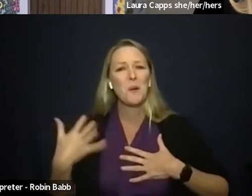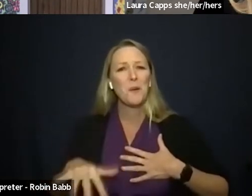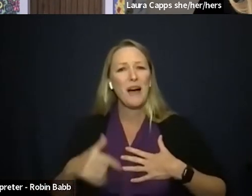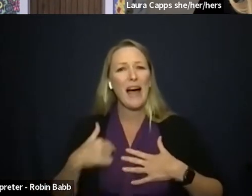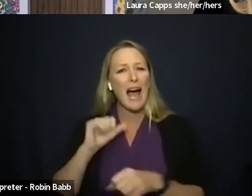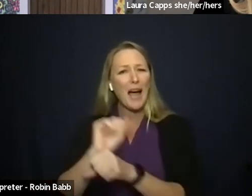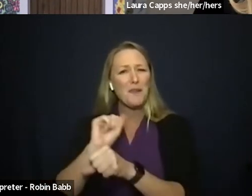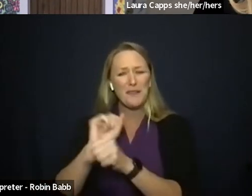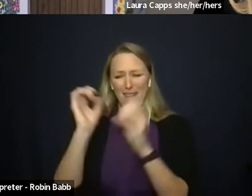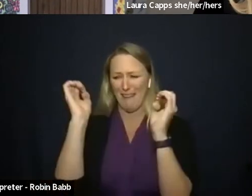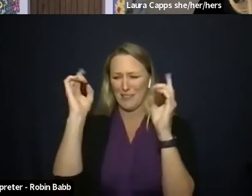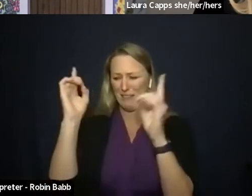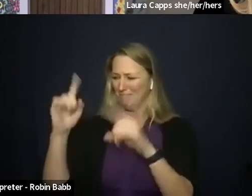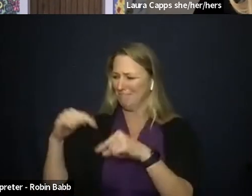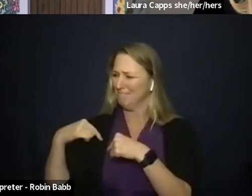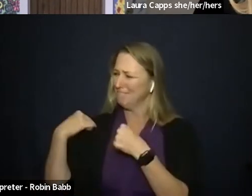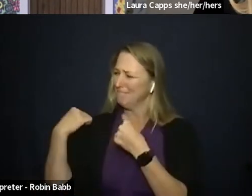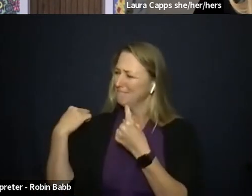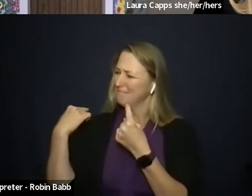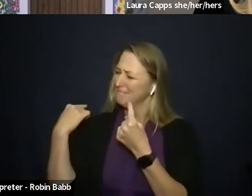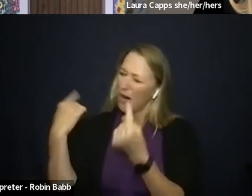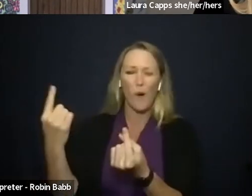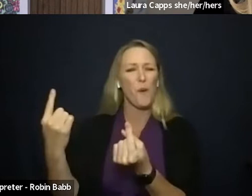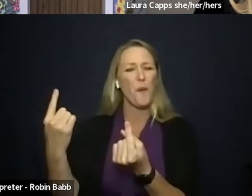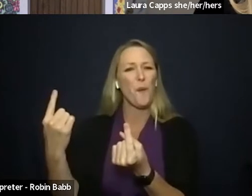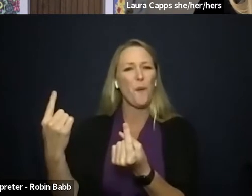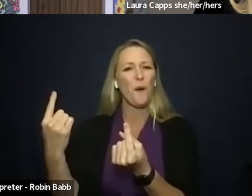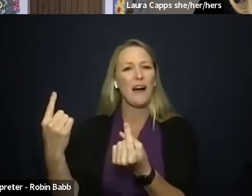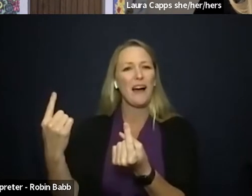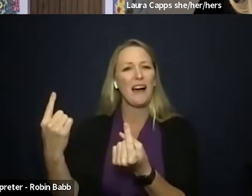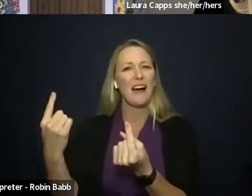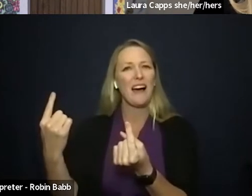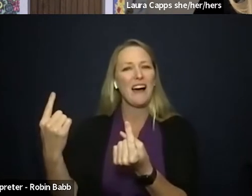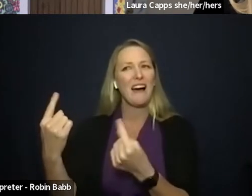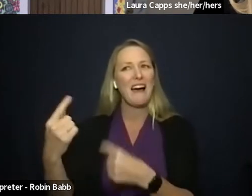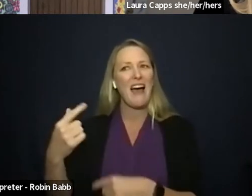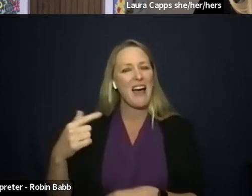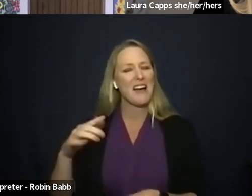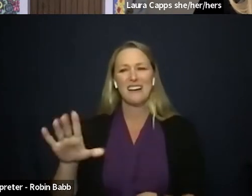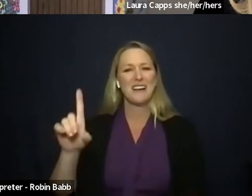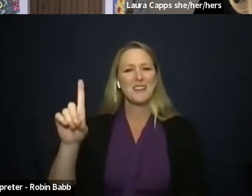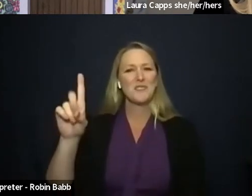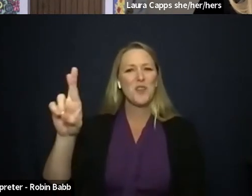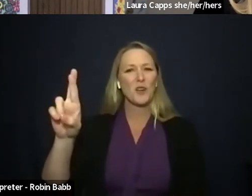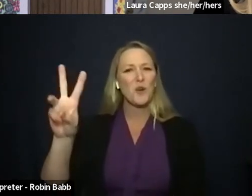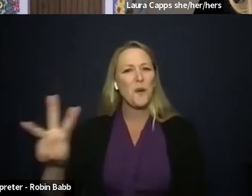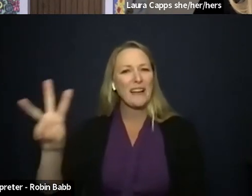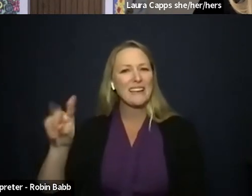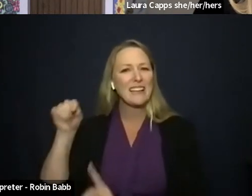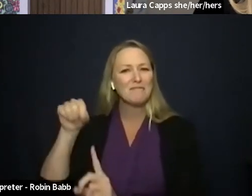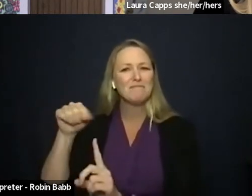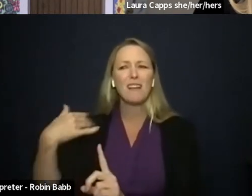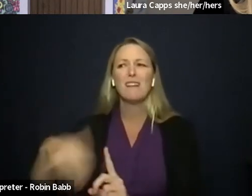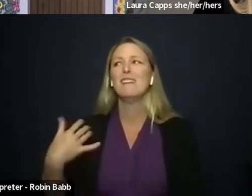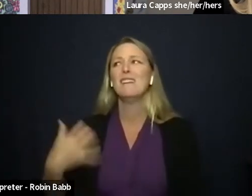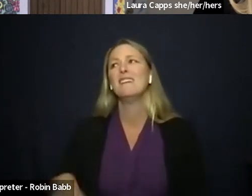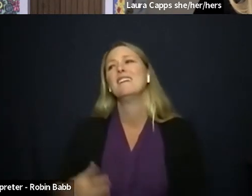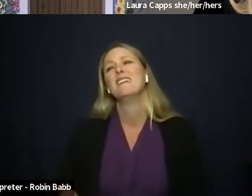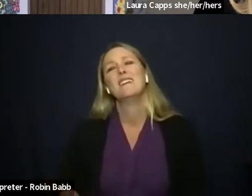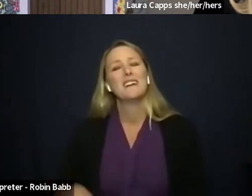for many many years and i have to say i it's dr wagner is one of the hardest